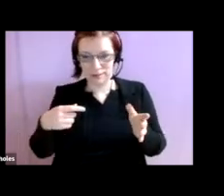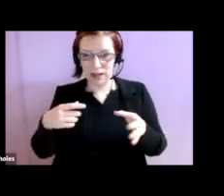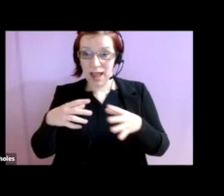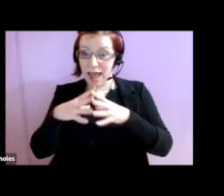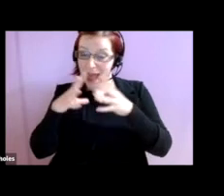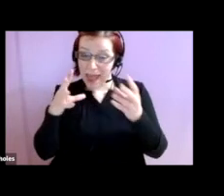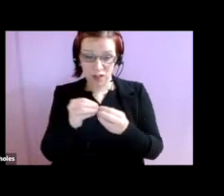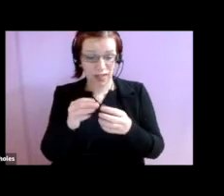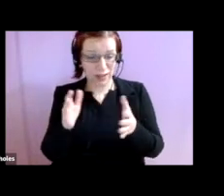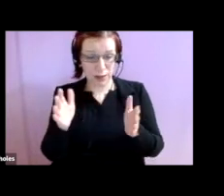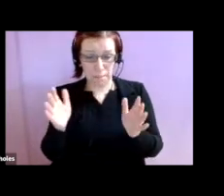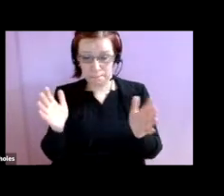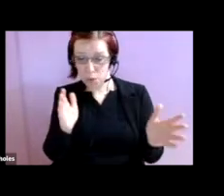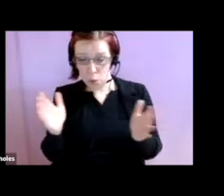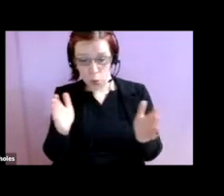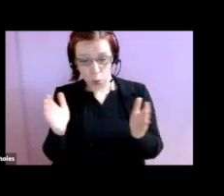Our